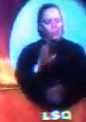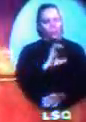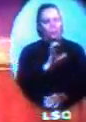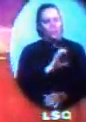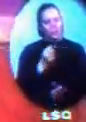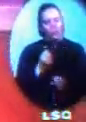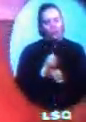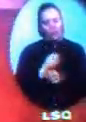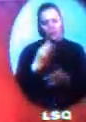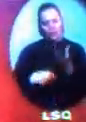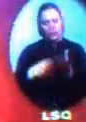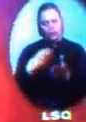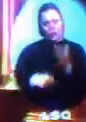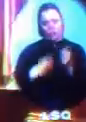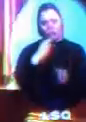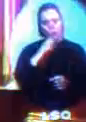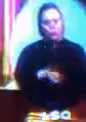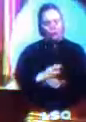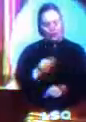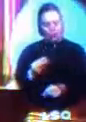promised?